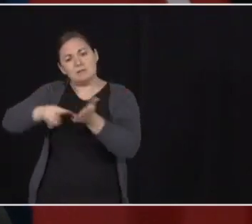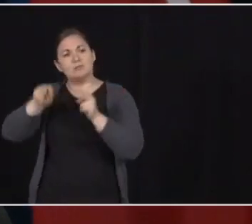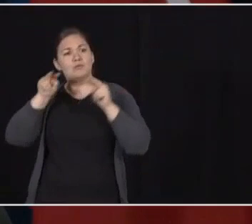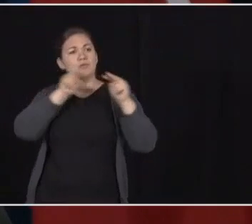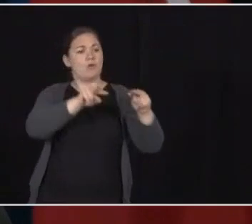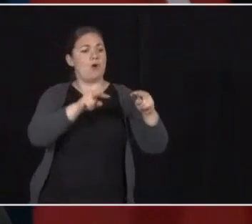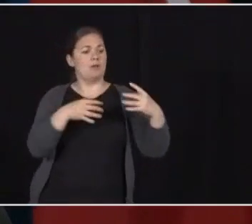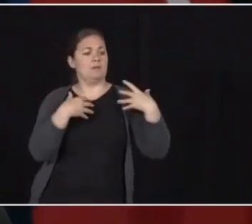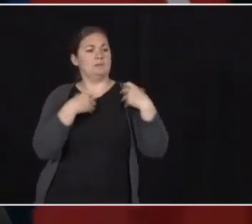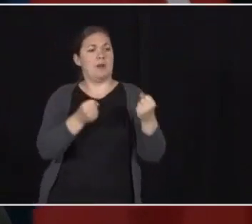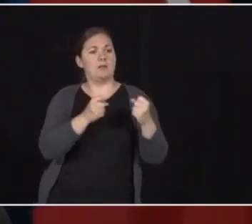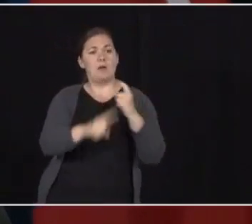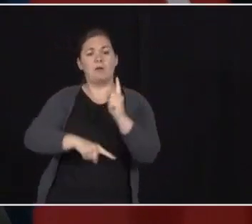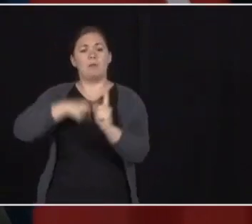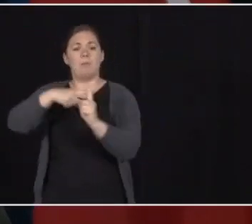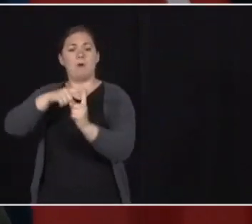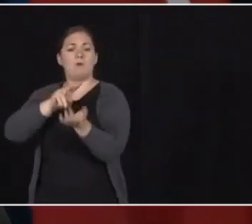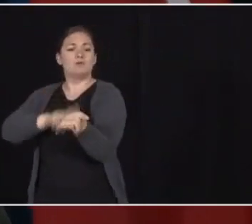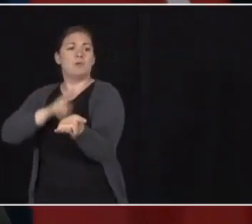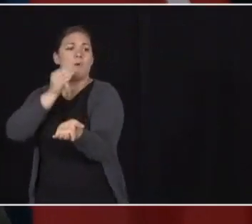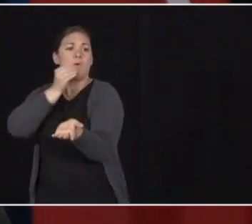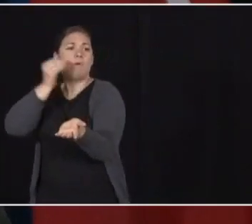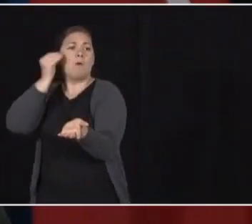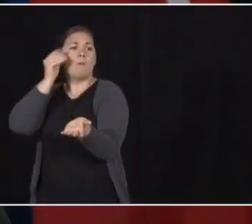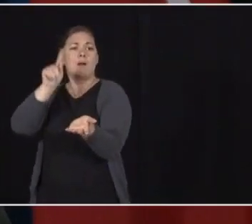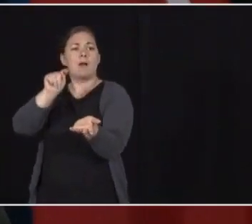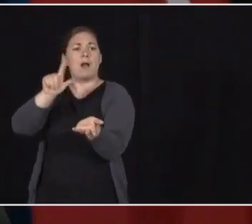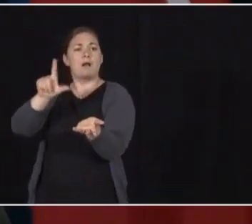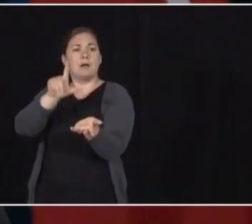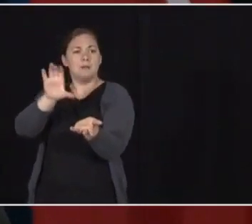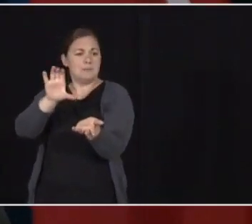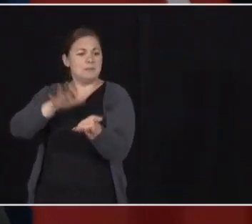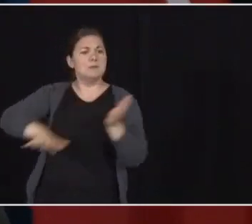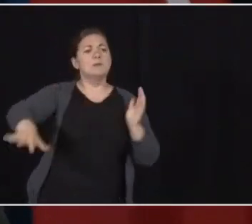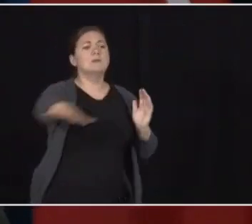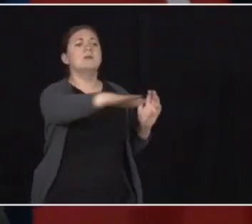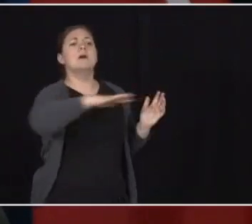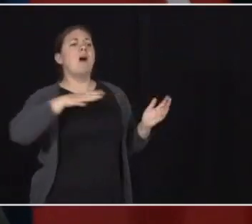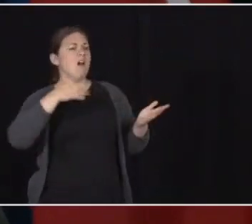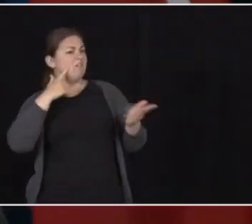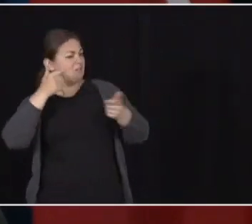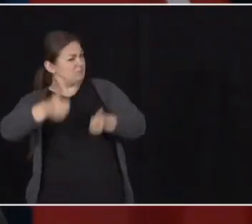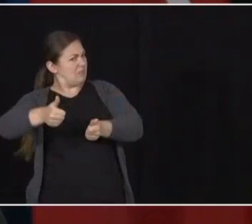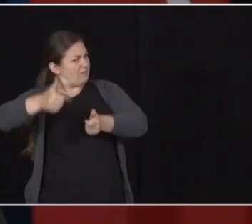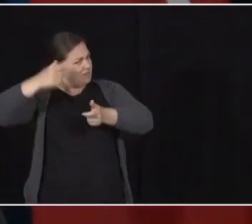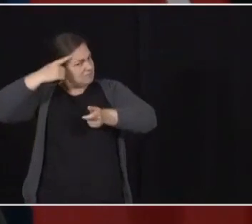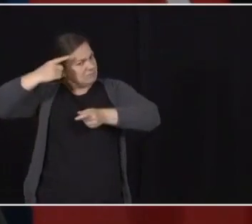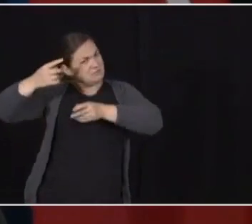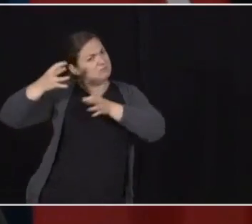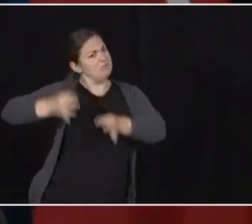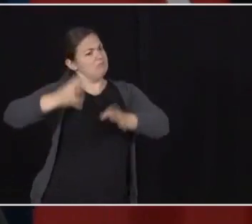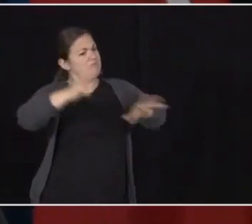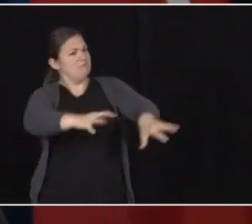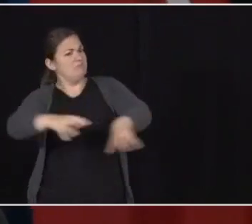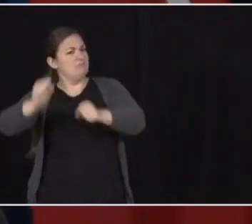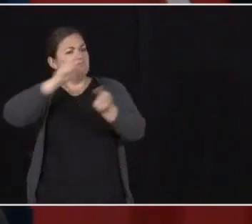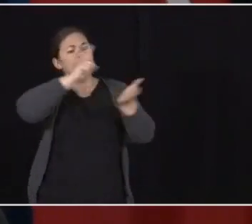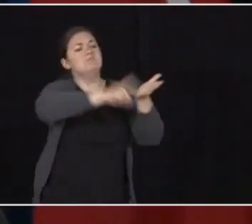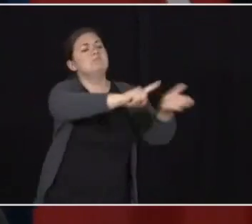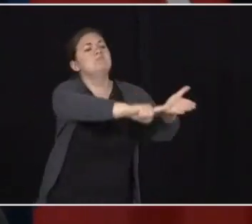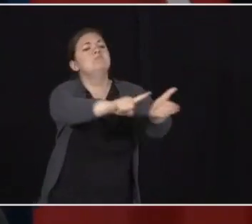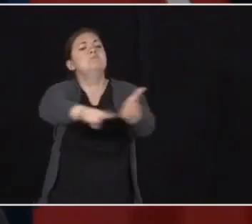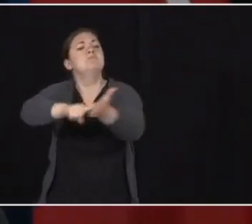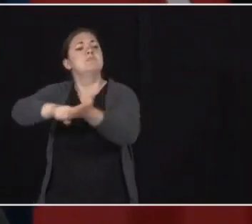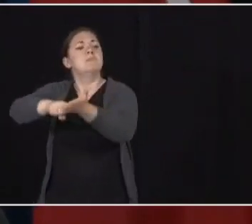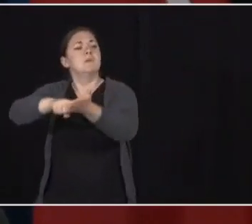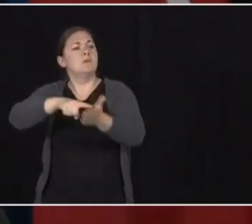only your reaction to that, but it seems that Paul Dubé is doing this completely on his own accord with no complaints. You've said before that you don't believe